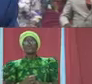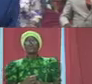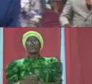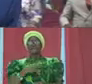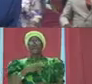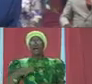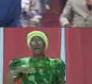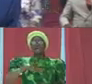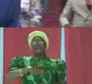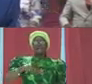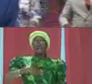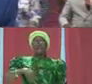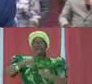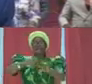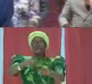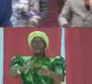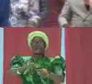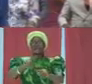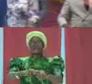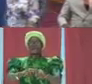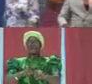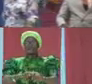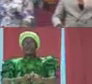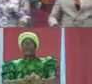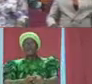And you may please be seated.